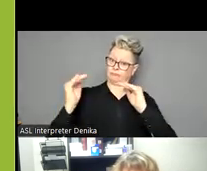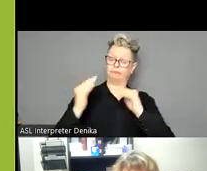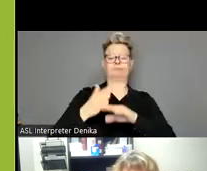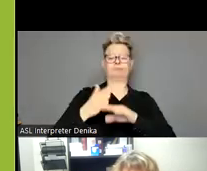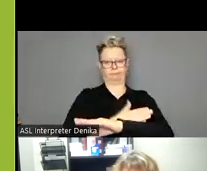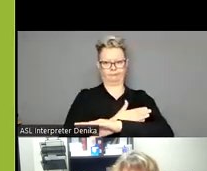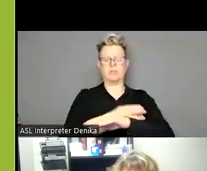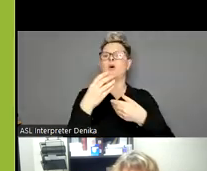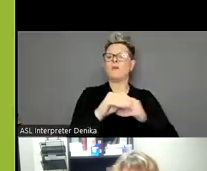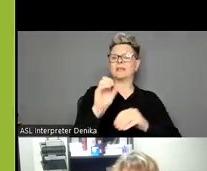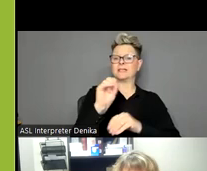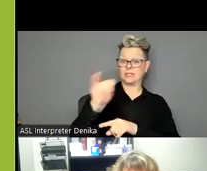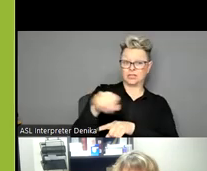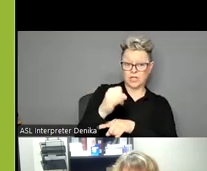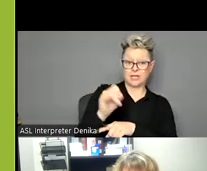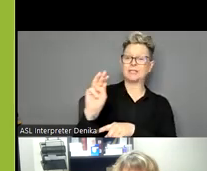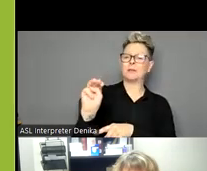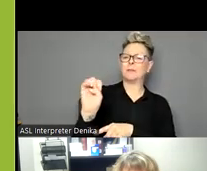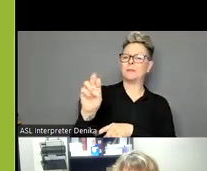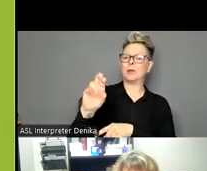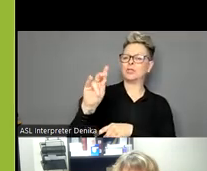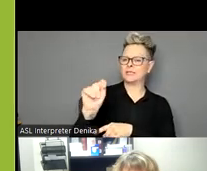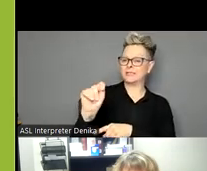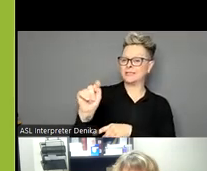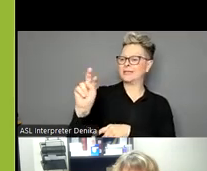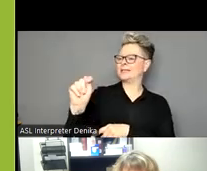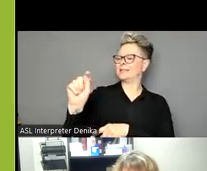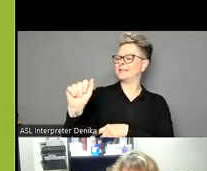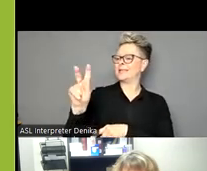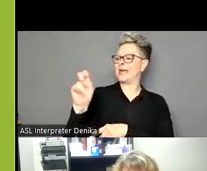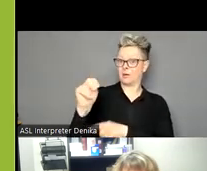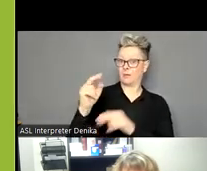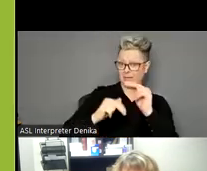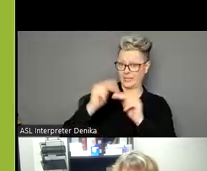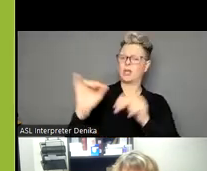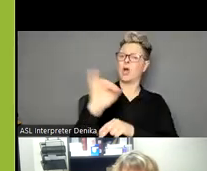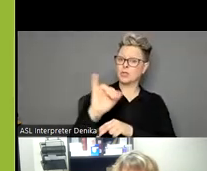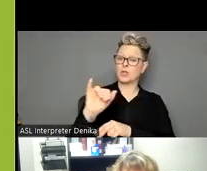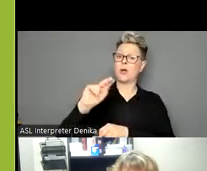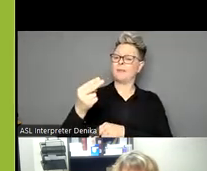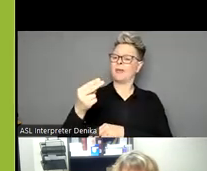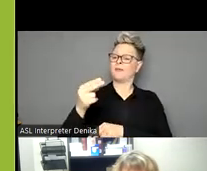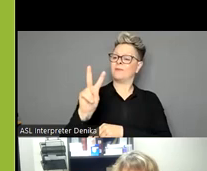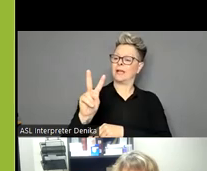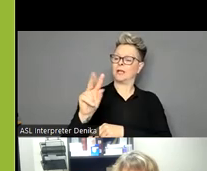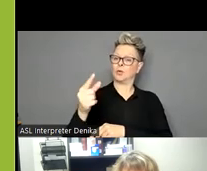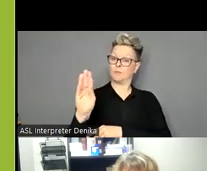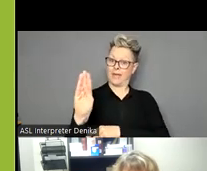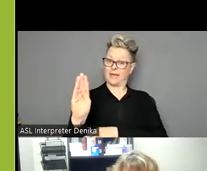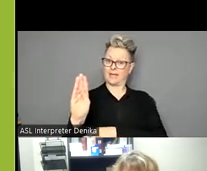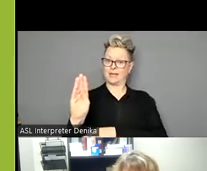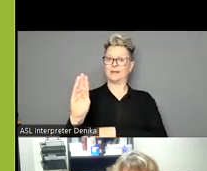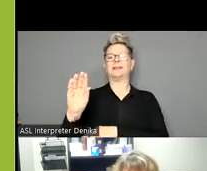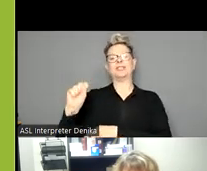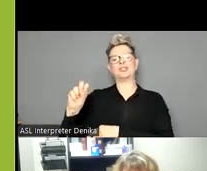John's in the Merchant Tavern building currently. And we also have an office in Happy Valley Goose Bay, where my colleague Shirley White